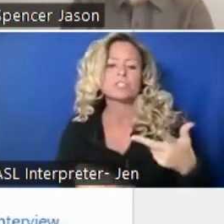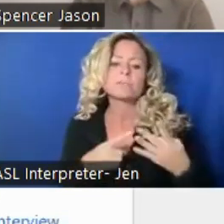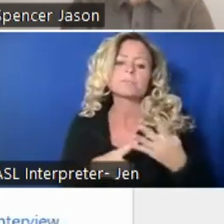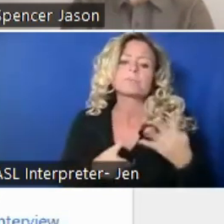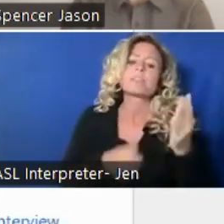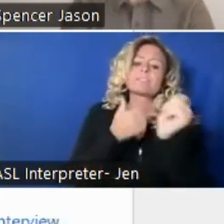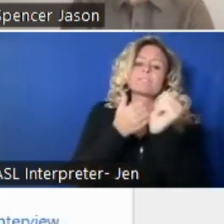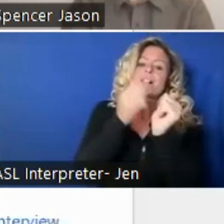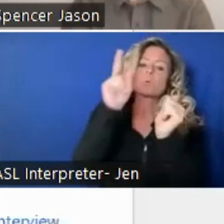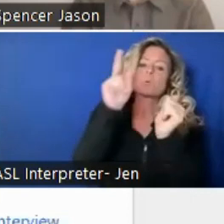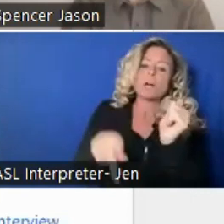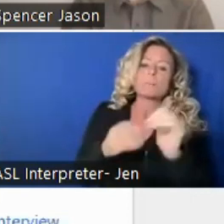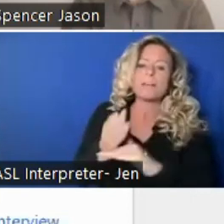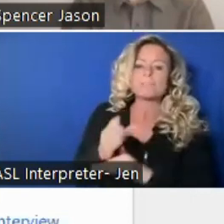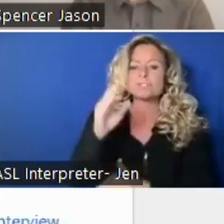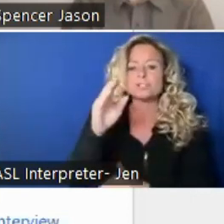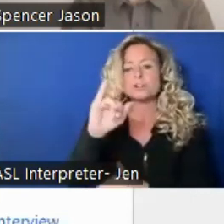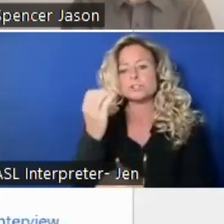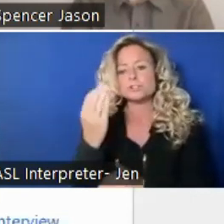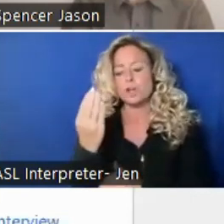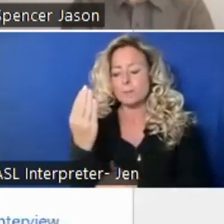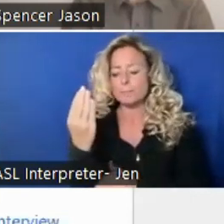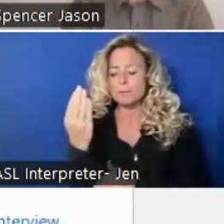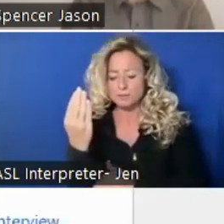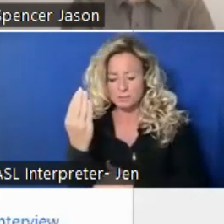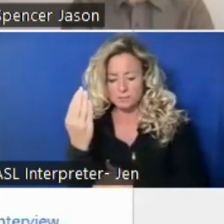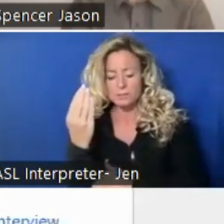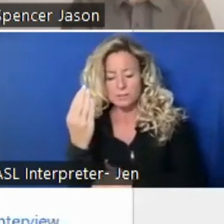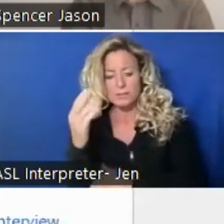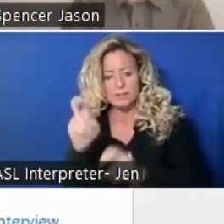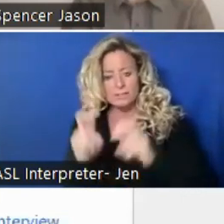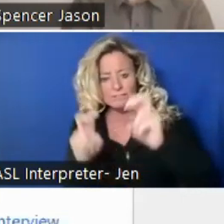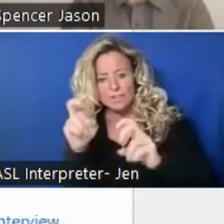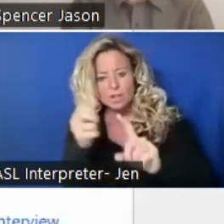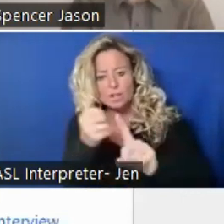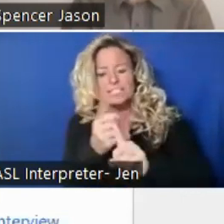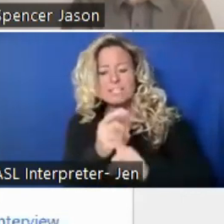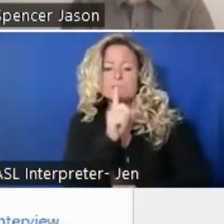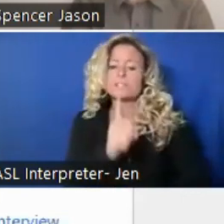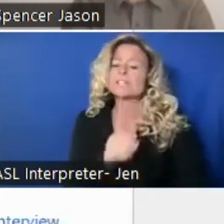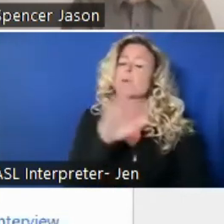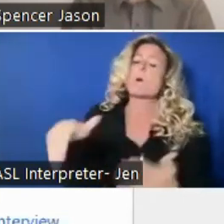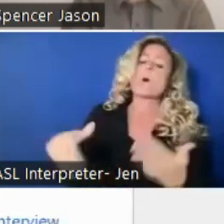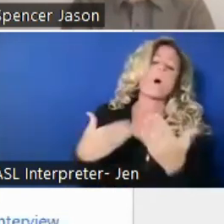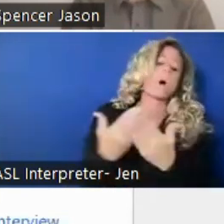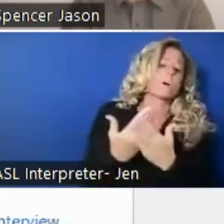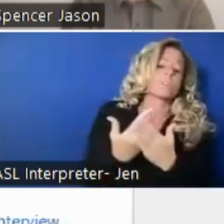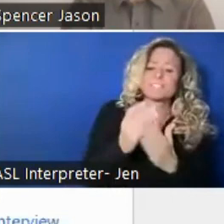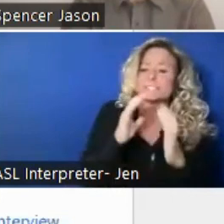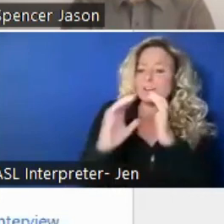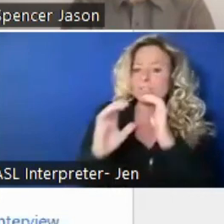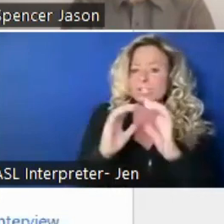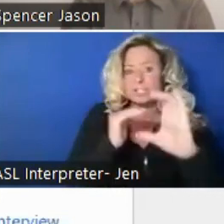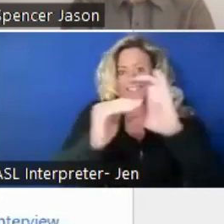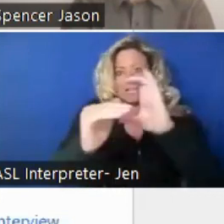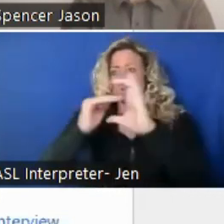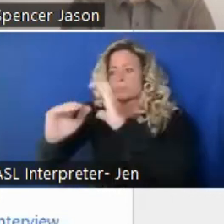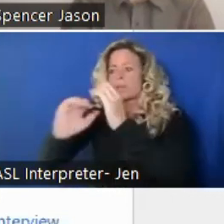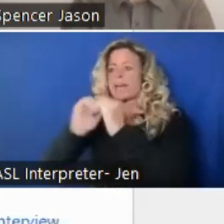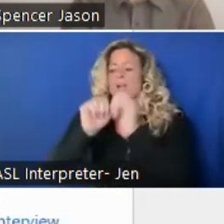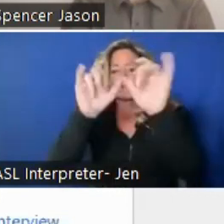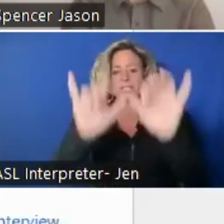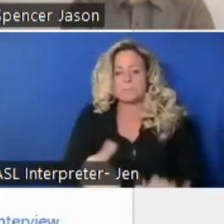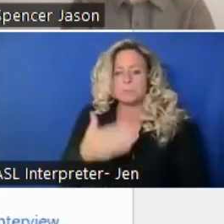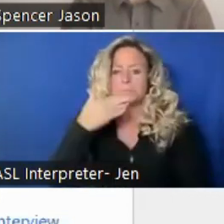after a job fair, asking someone to be a reference, all these hard email conversations. And how do we write them as best we can?